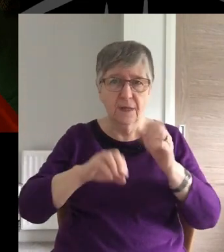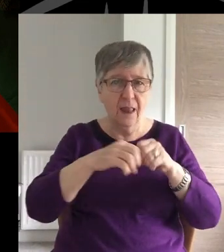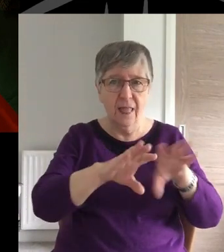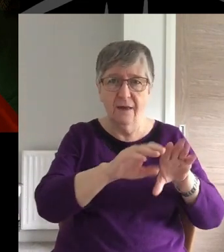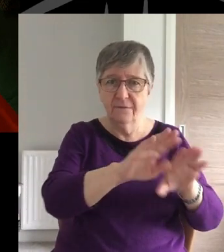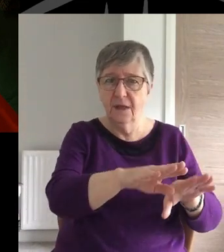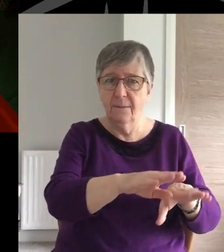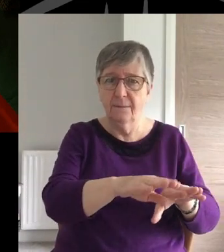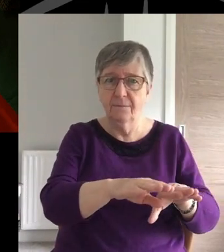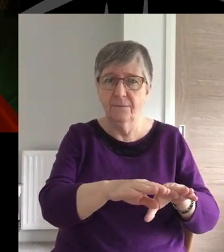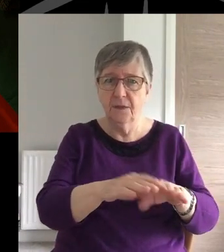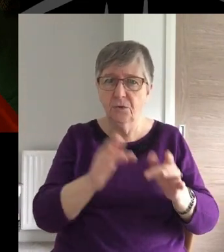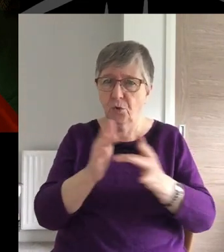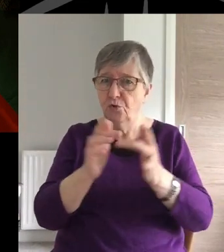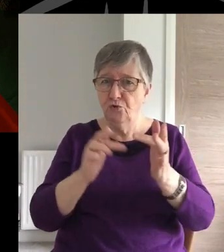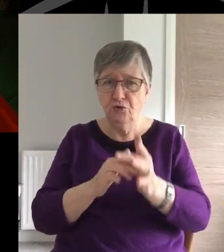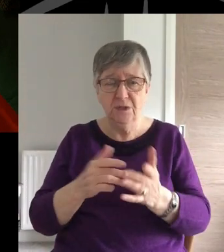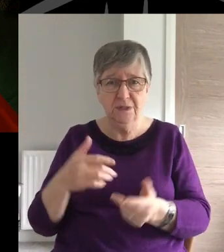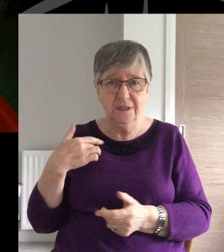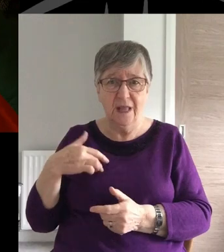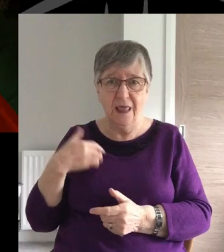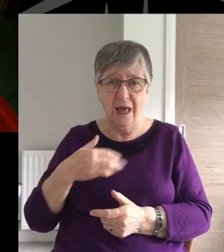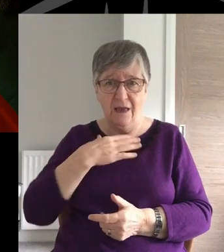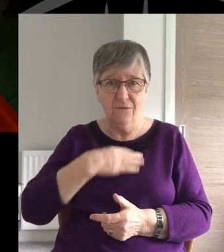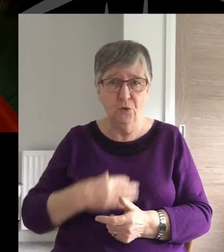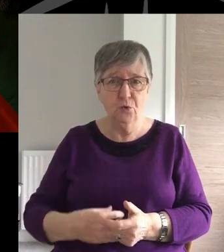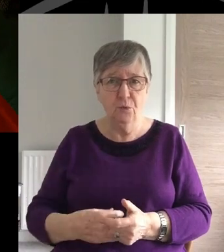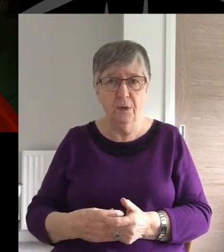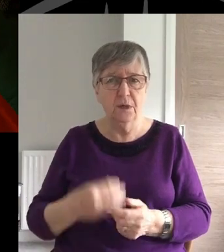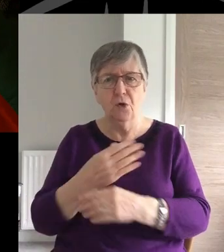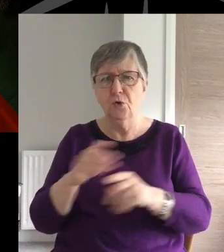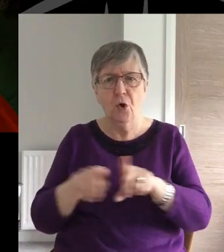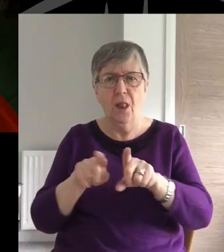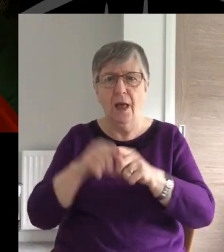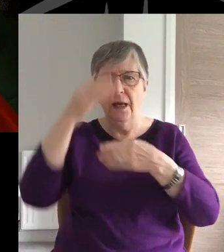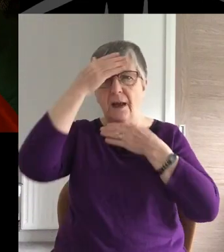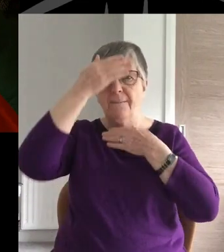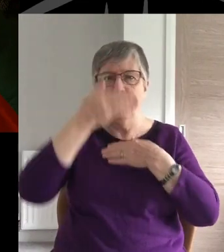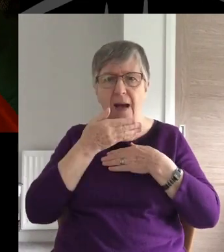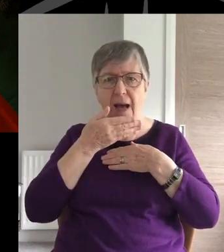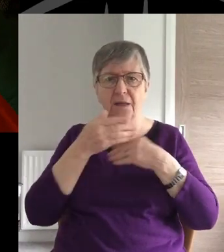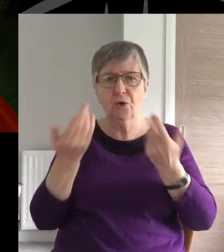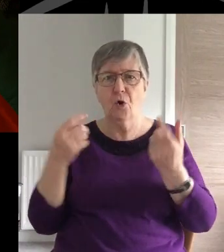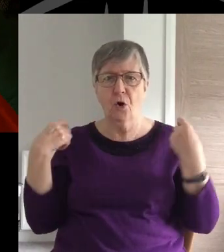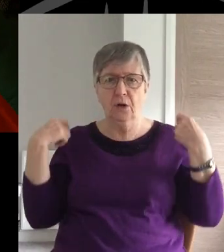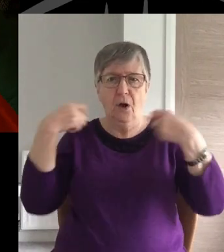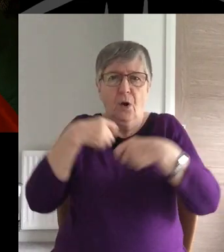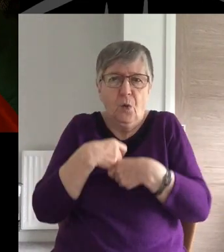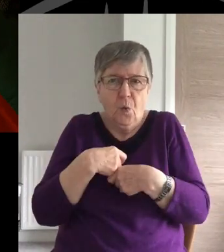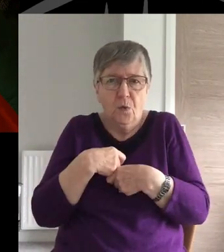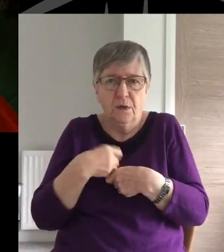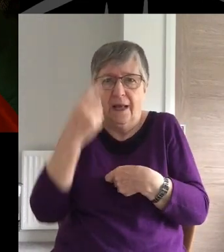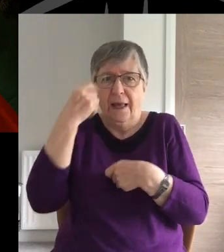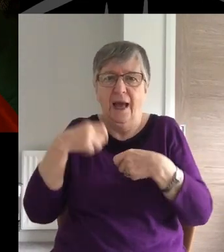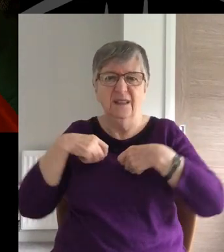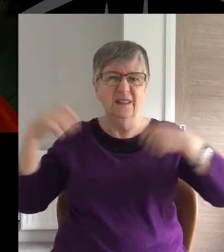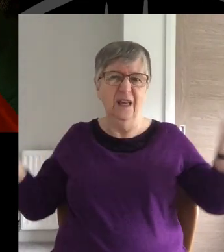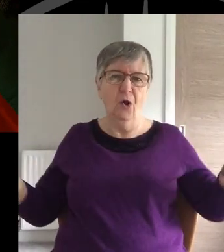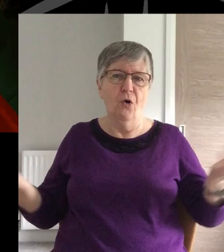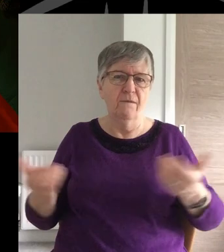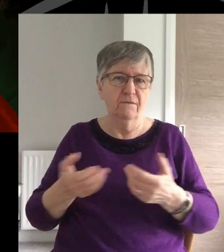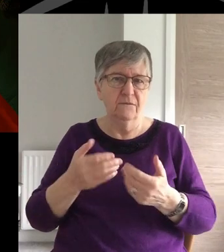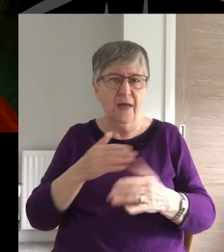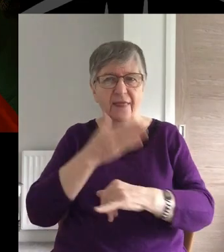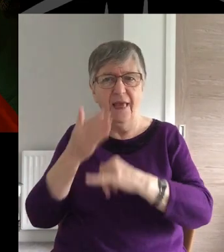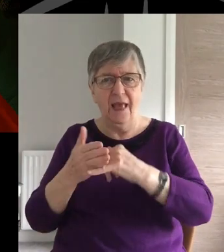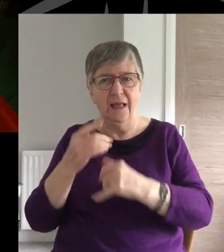And so Jesus' humanness is not something that is worn a bit like a mask or a piece of clothing or an artificial limb,